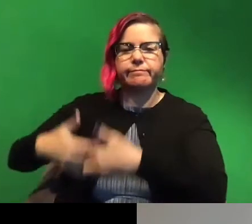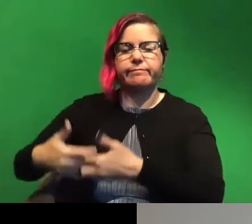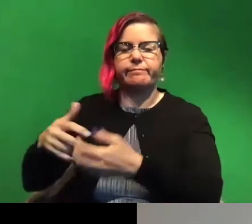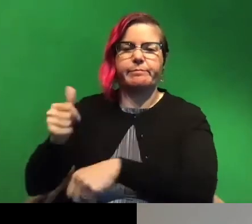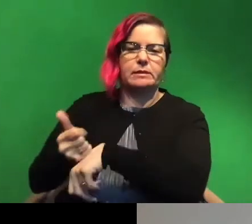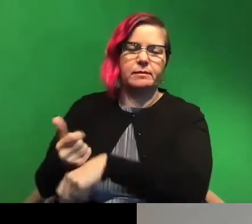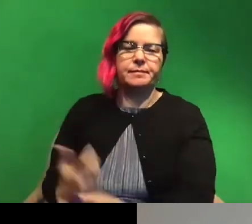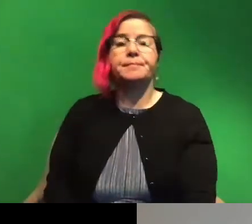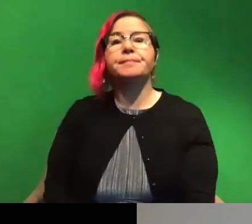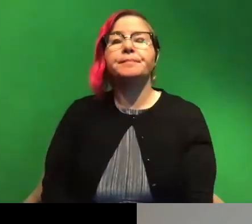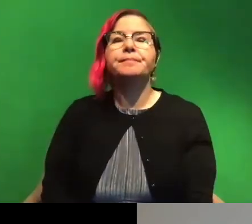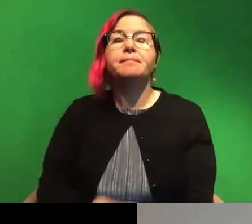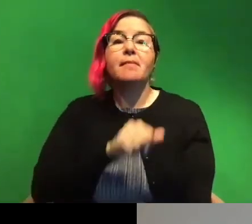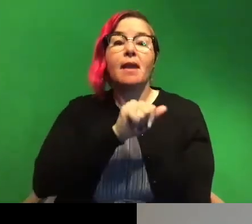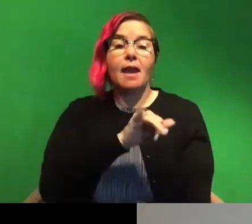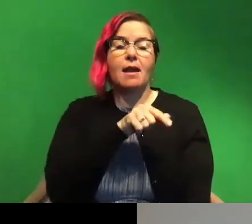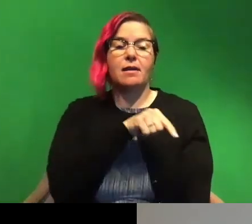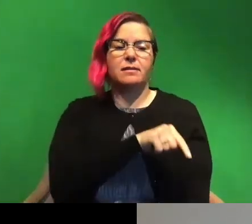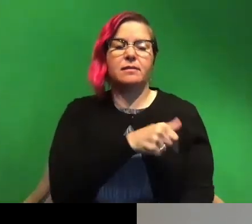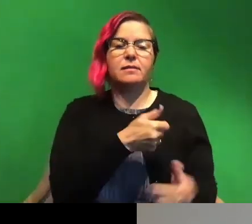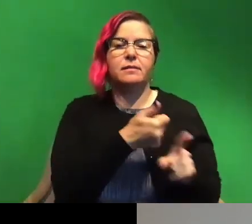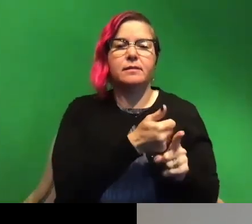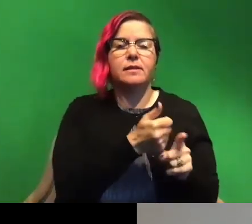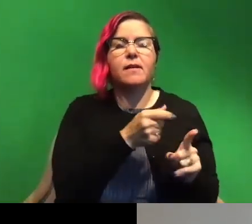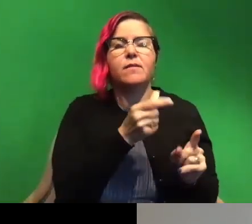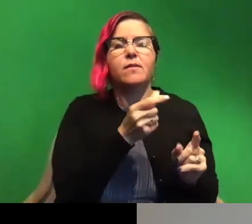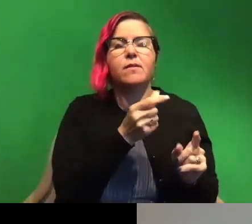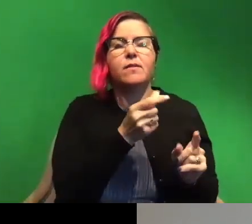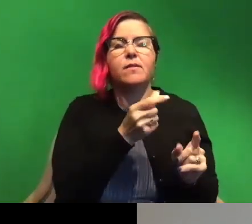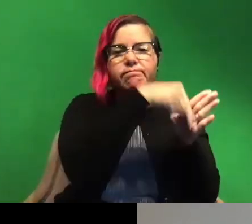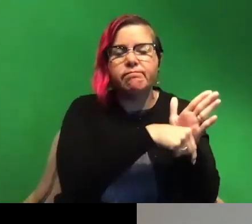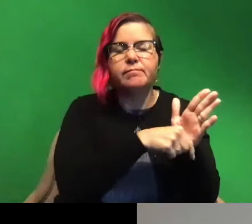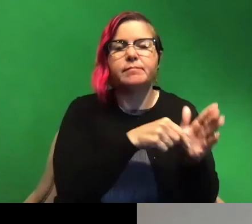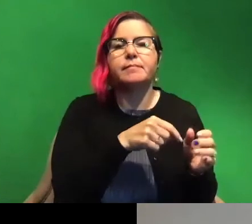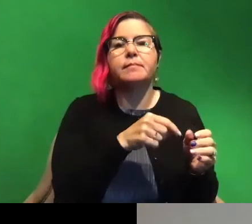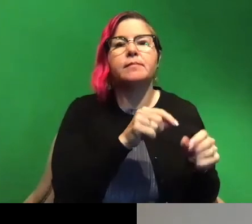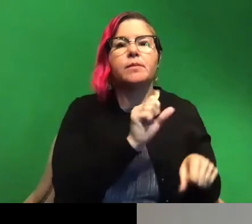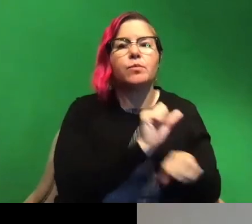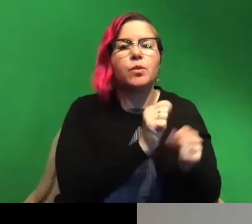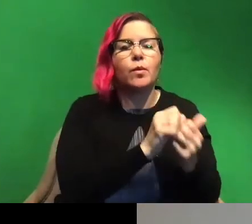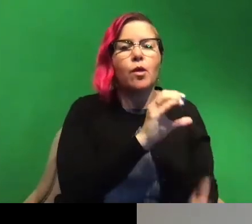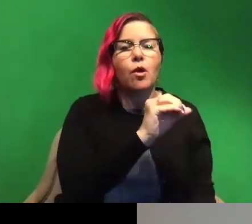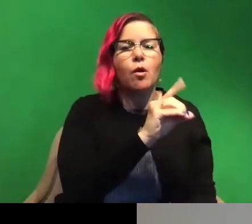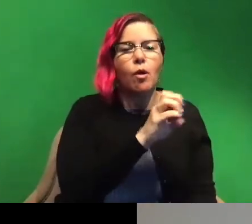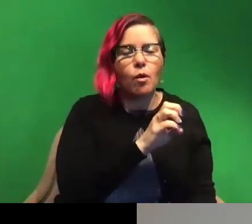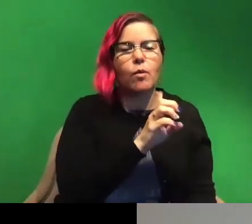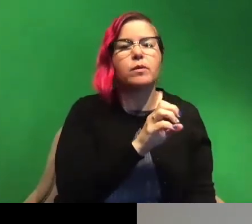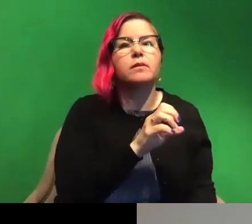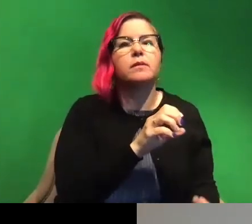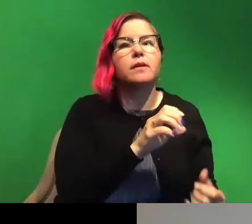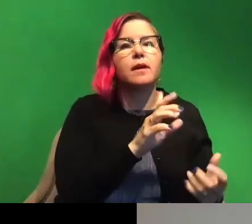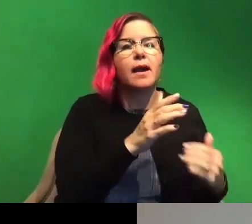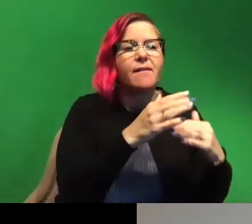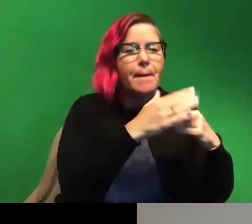based. Artificial intelligence goes a little bit deeper into that, and you start working with codes that start to, in a way, build